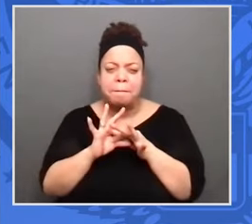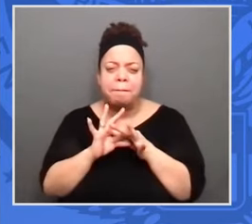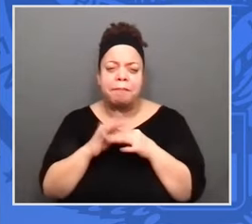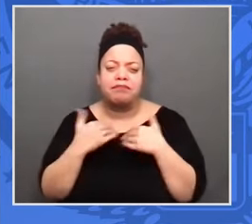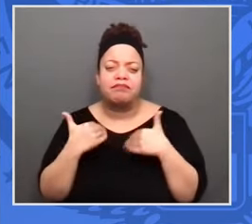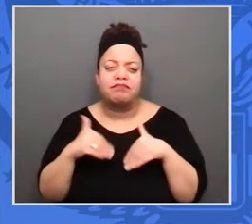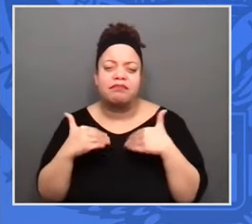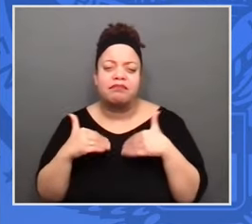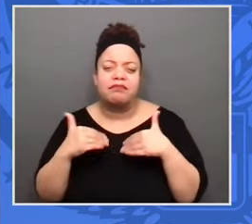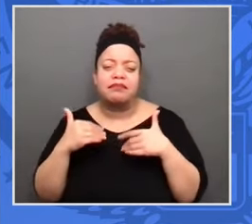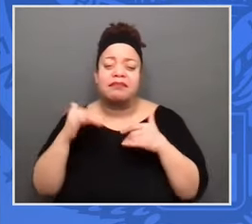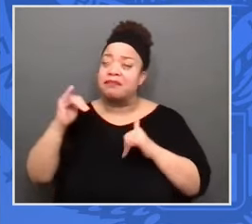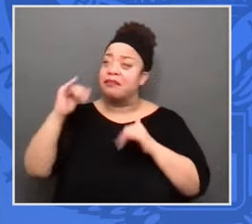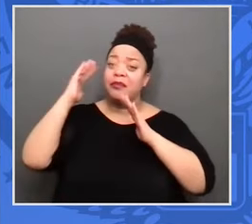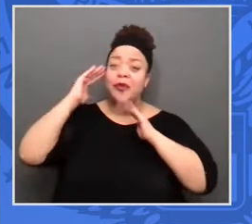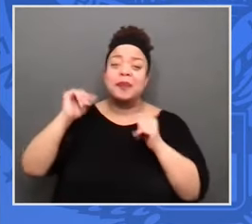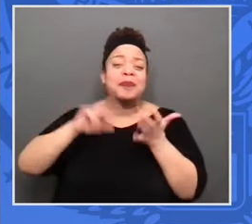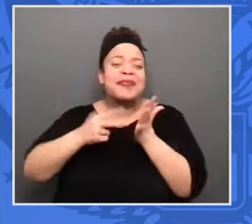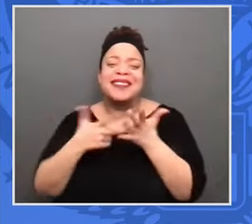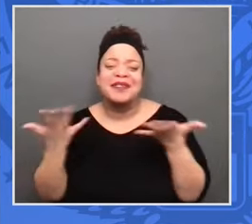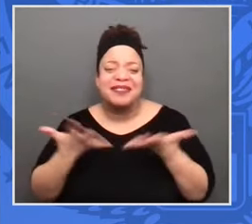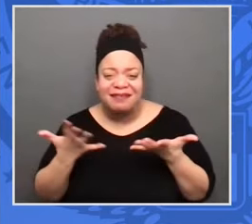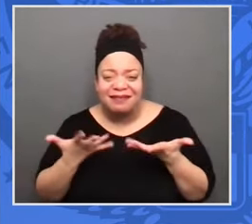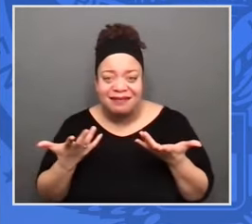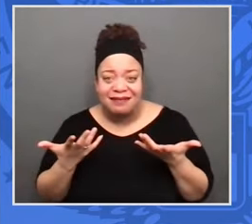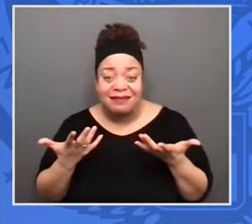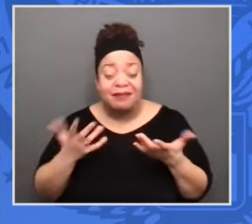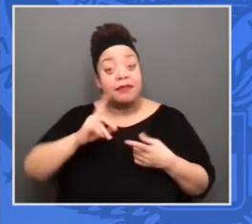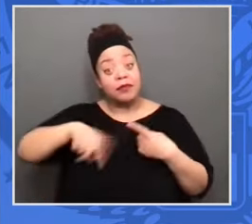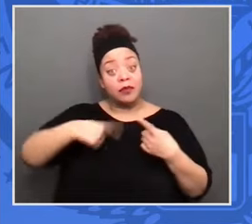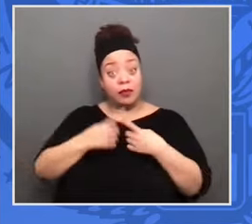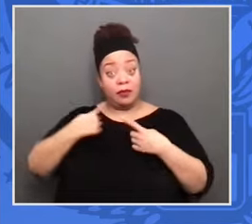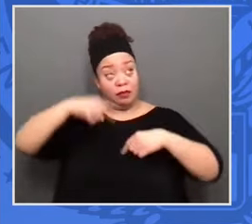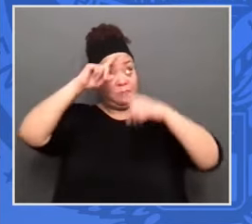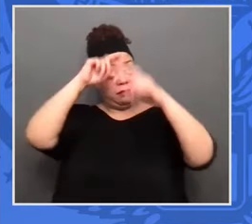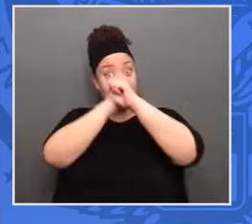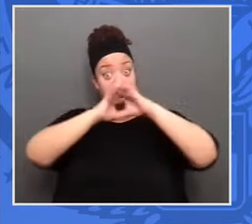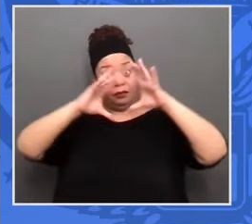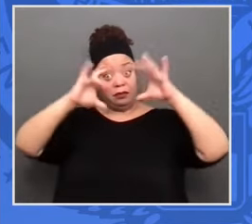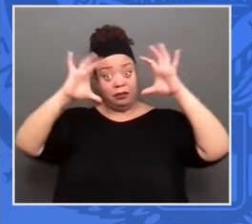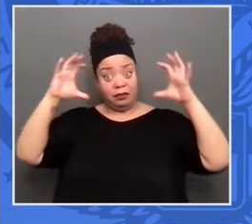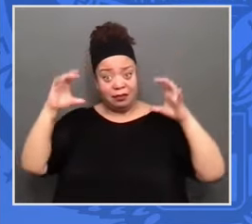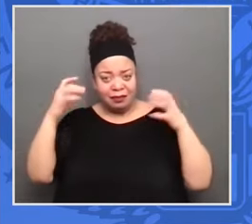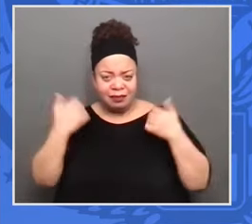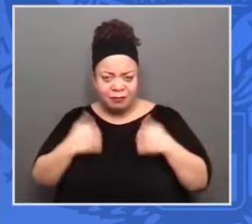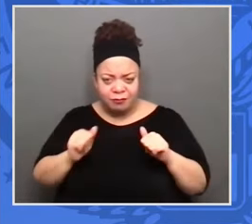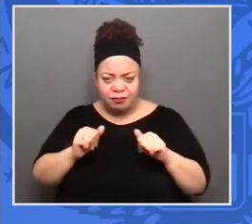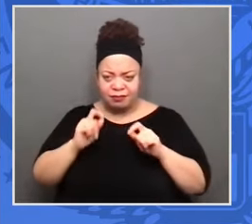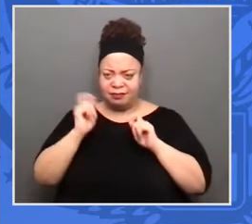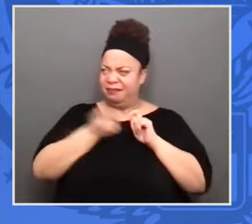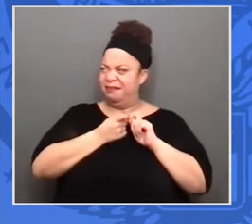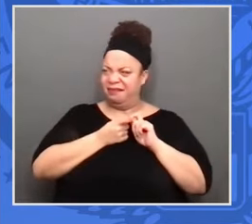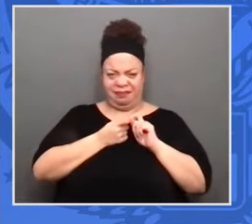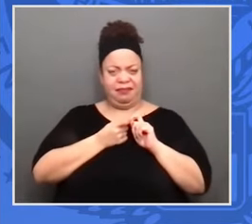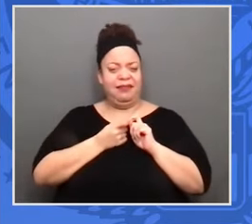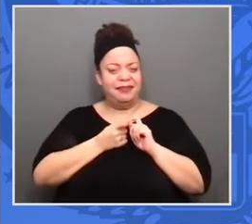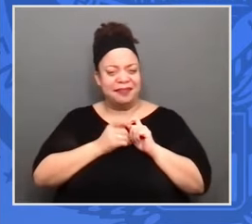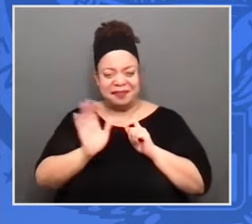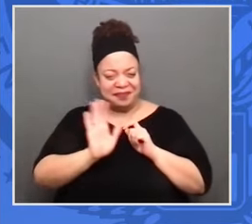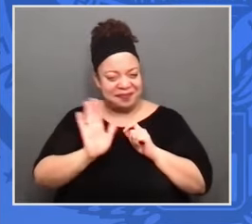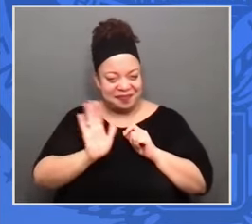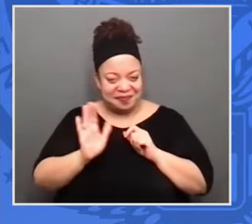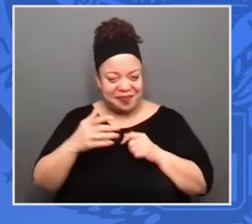revenge. Believe that a further shore is reachable from here. Believe in miracles and